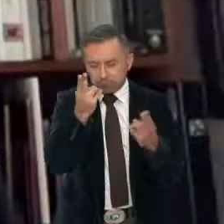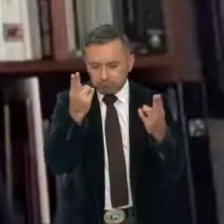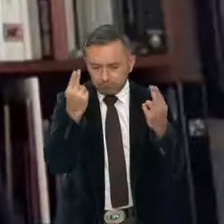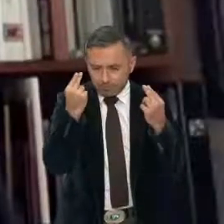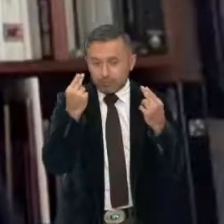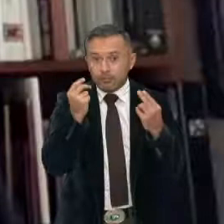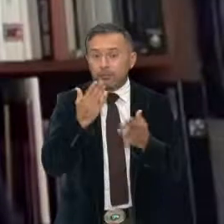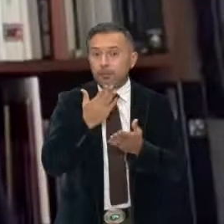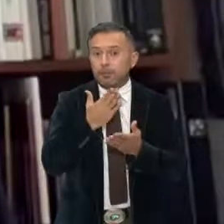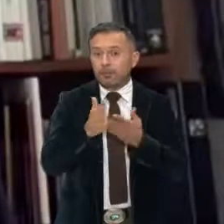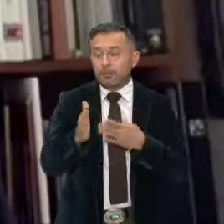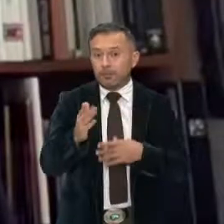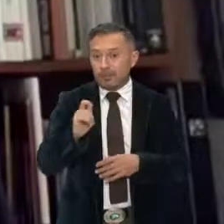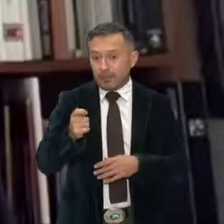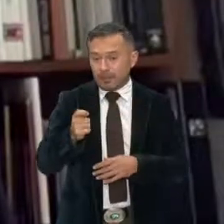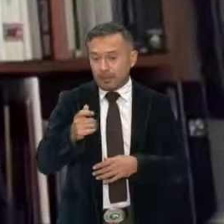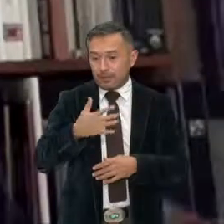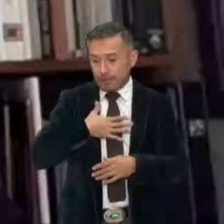part of my